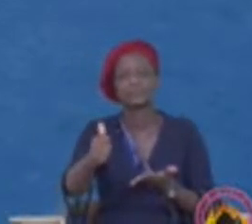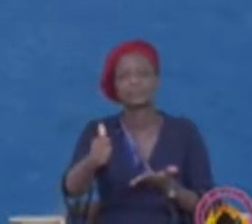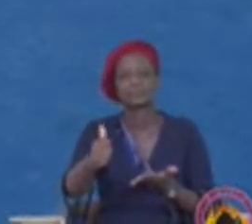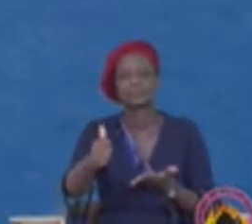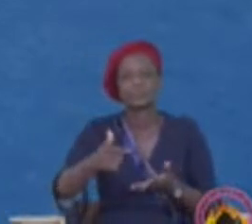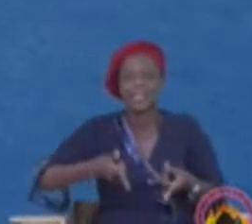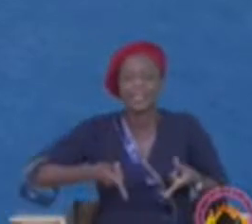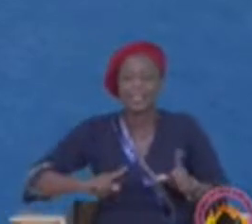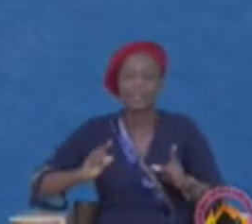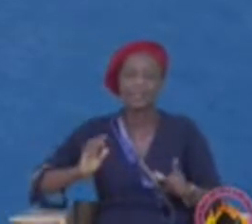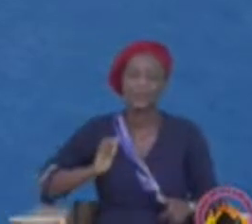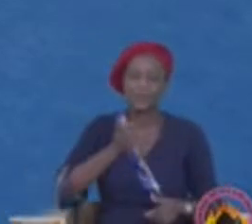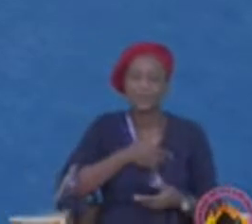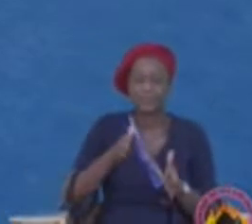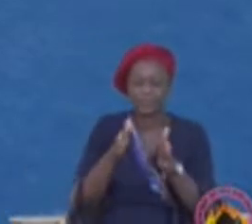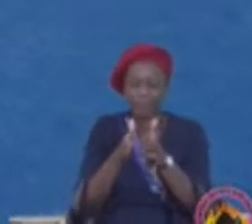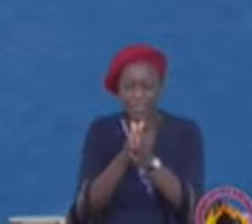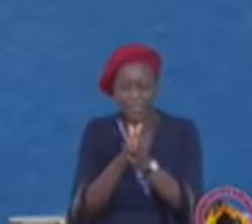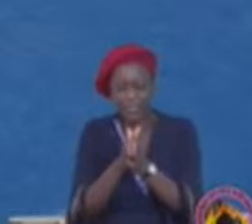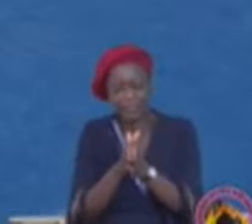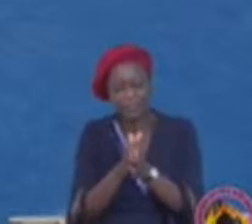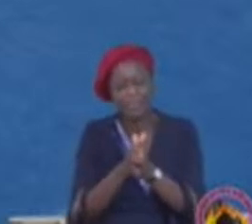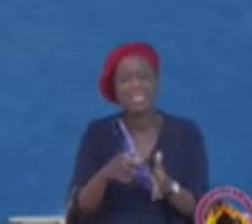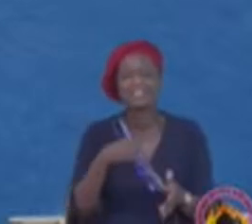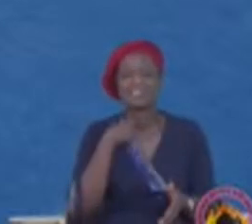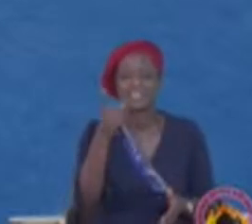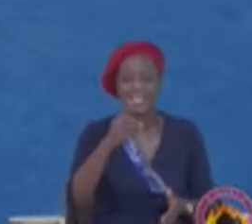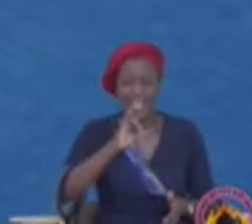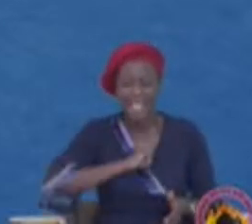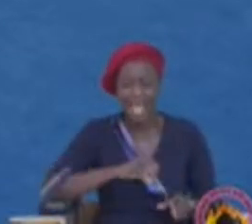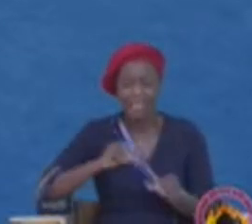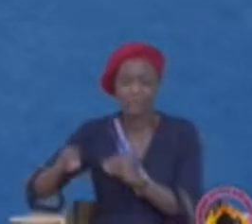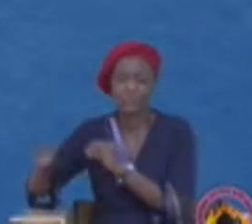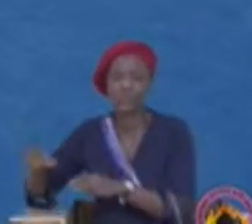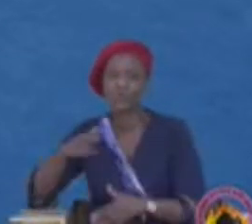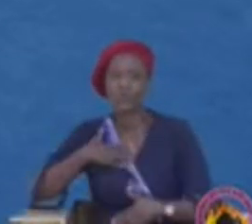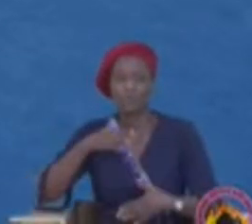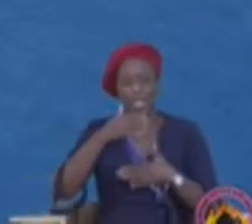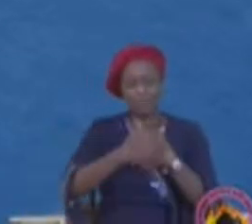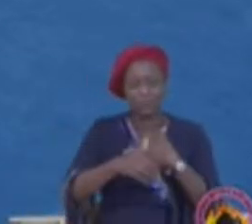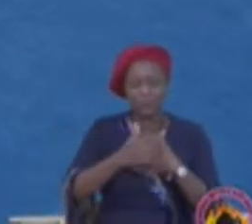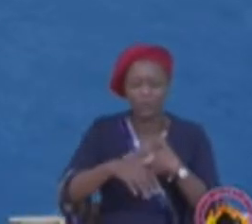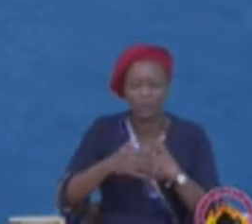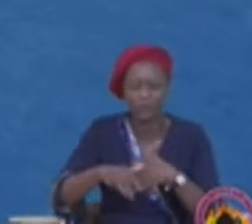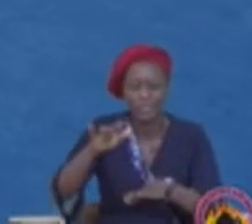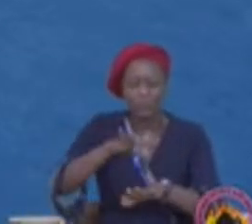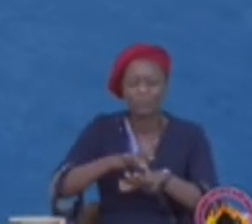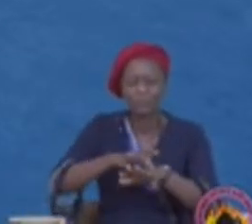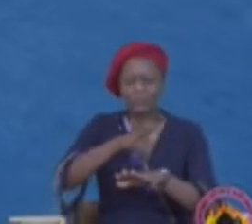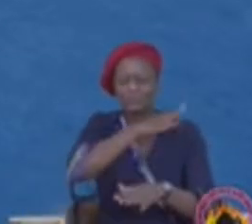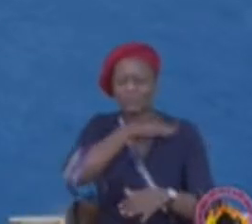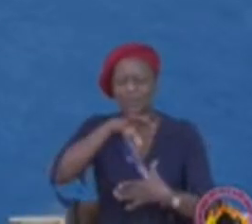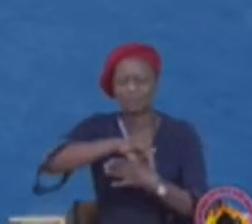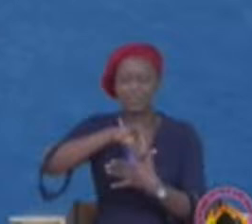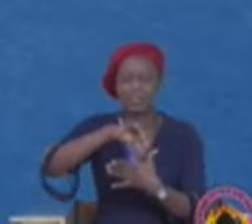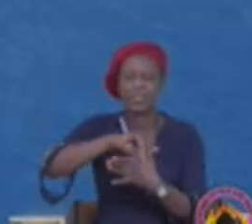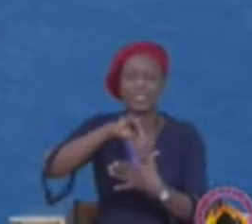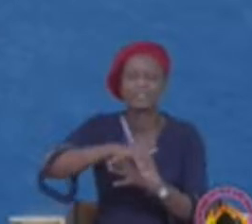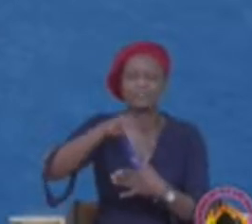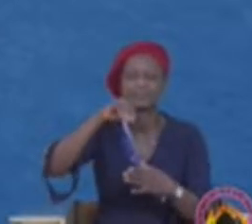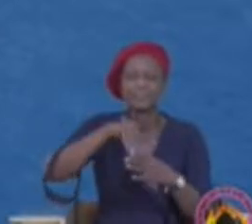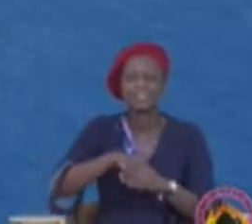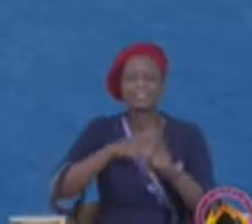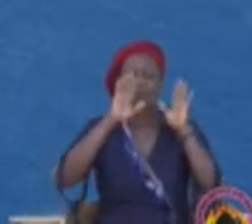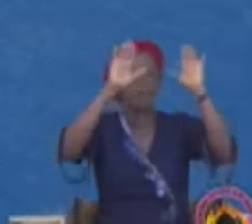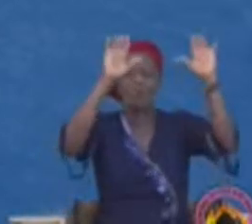the following prayers. Say, I soak my blood, bones and flesh in